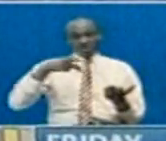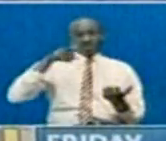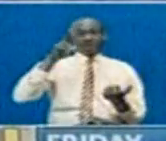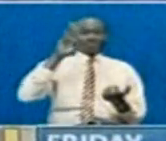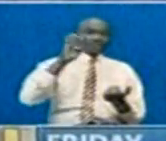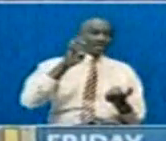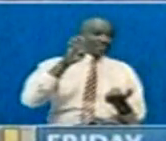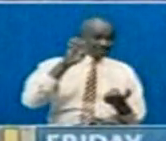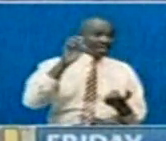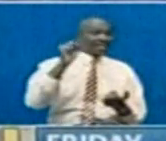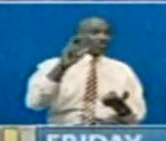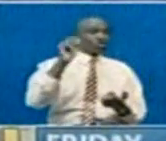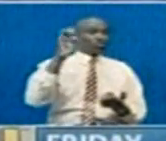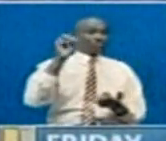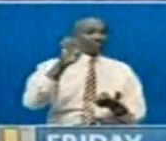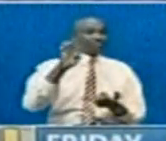people a couple of problems.